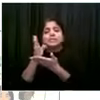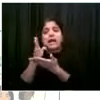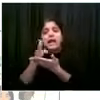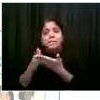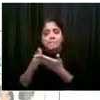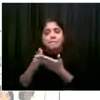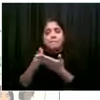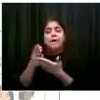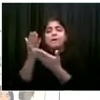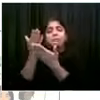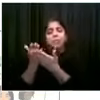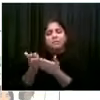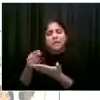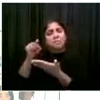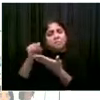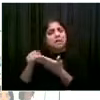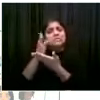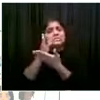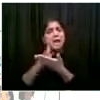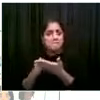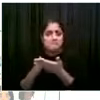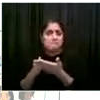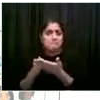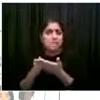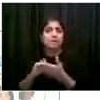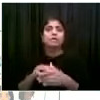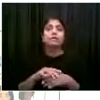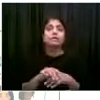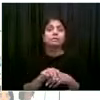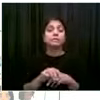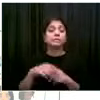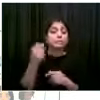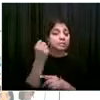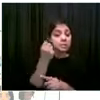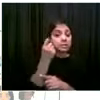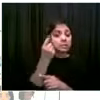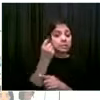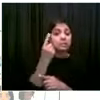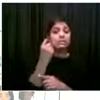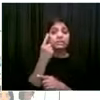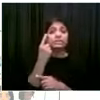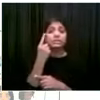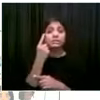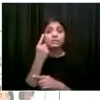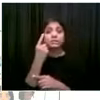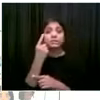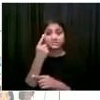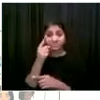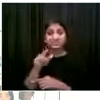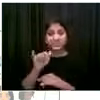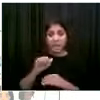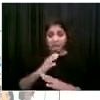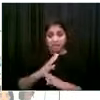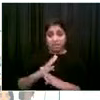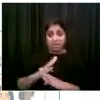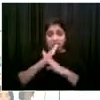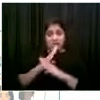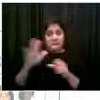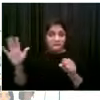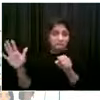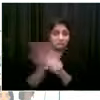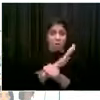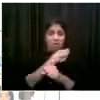What we have to talk about is that the strength and the duration of that immunity remains unknown.